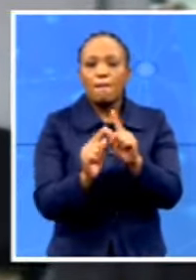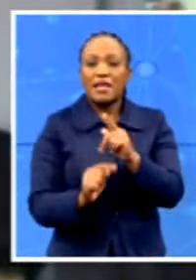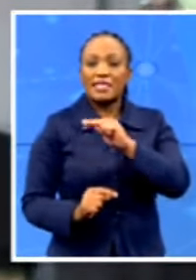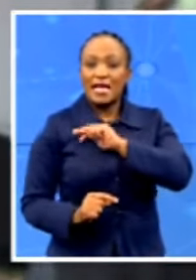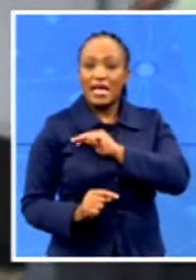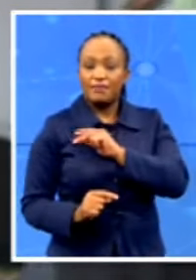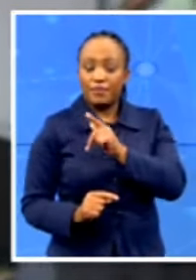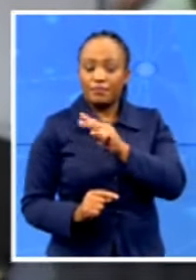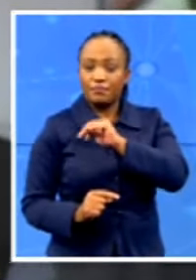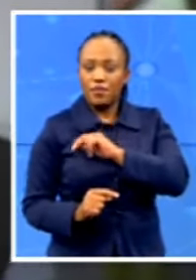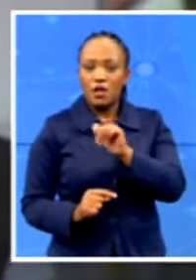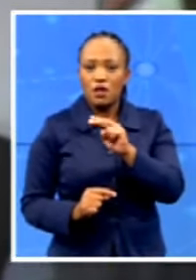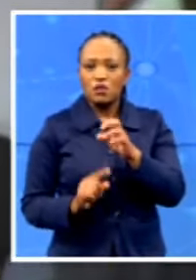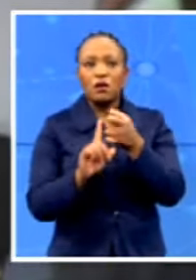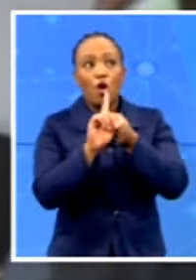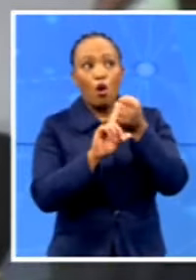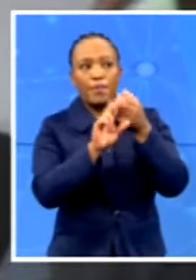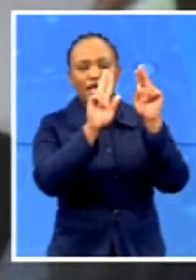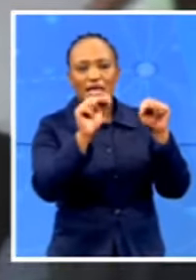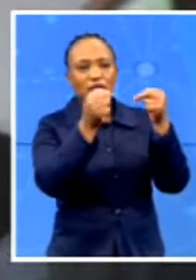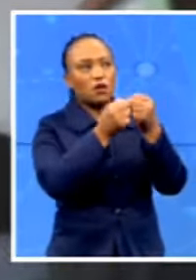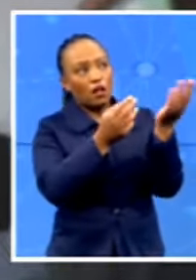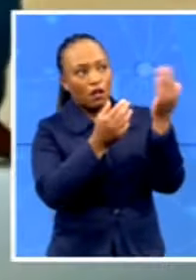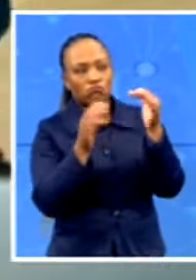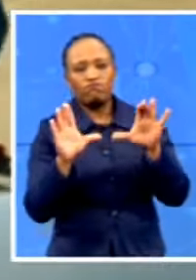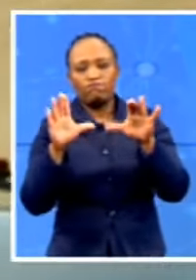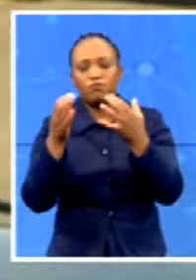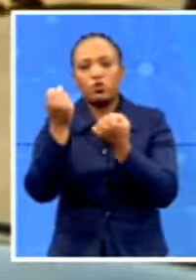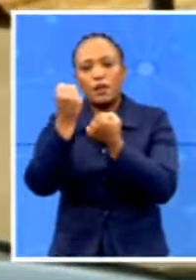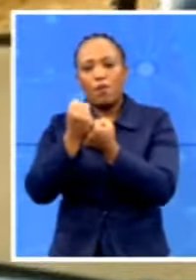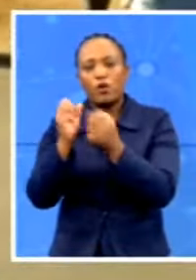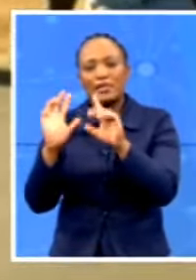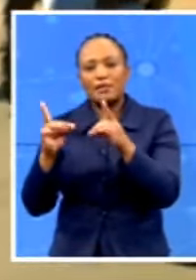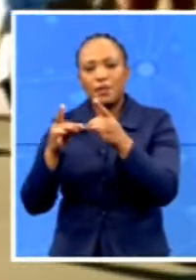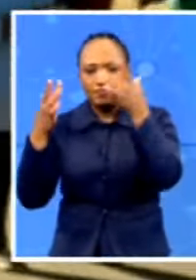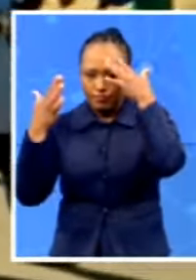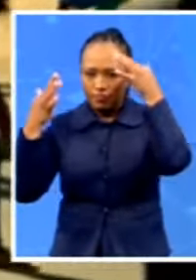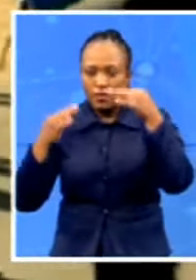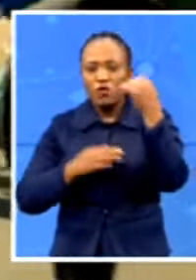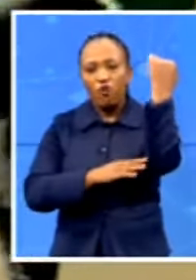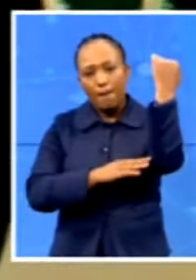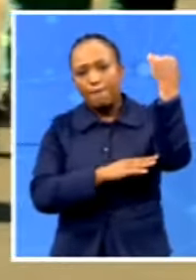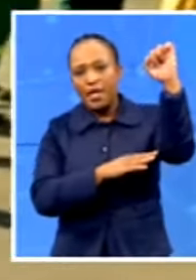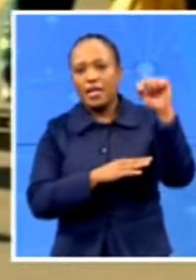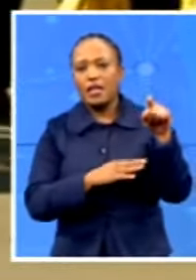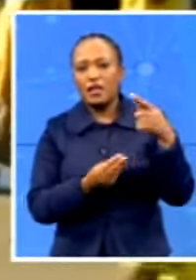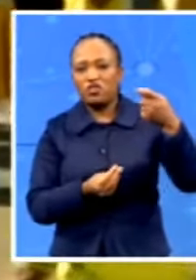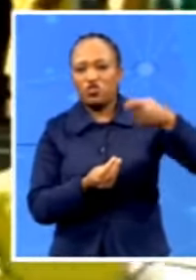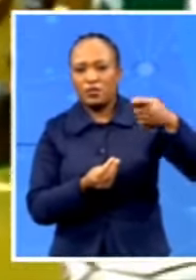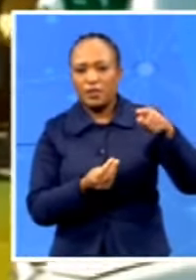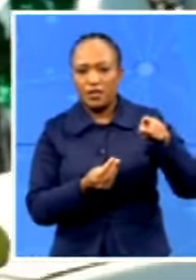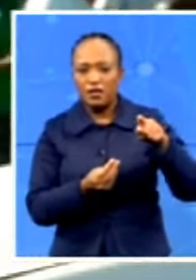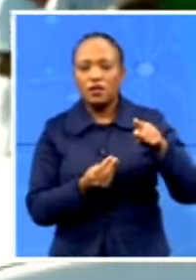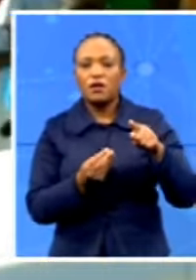the Correctional Service Department's decision to appeal the judgment. The Correctional Services Department and the Jacob Zuma